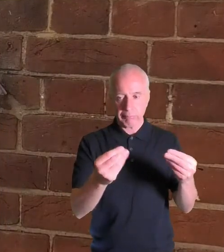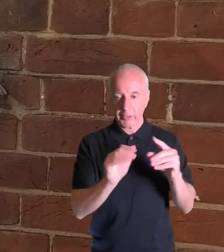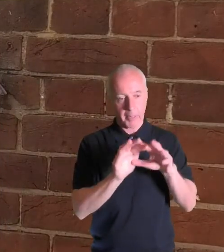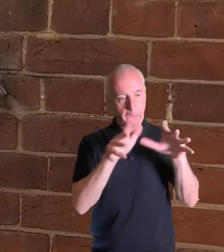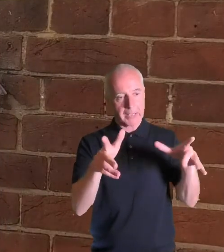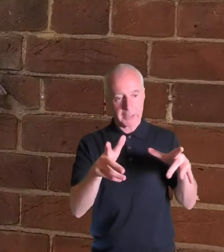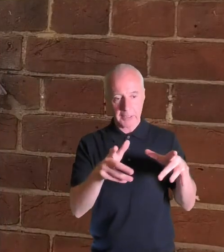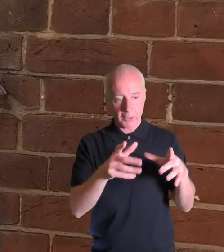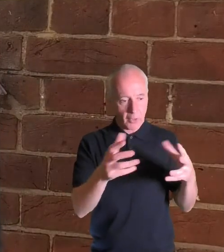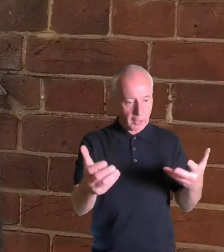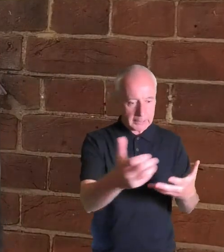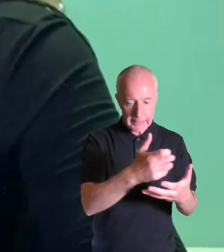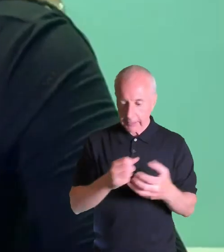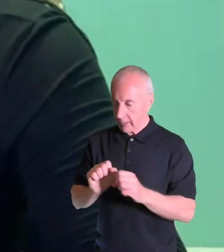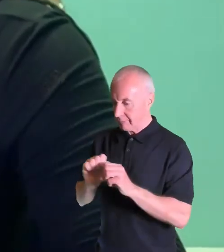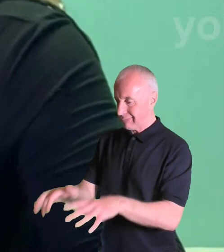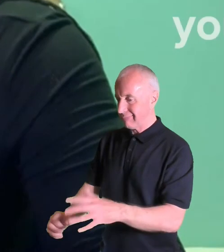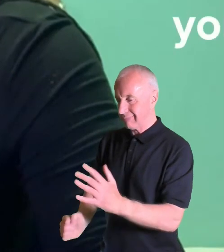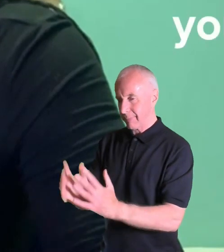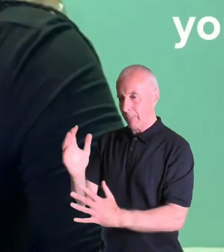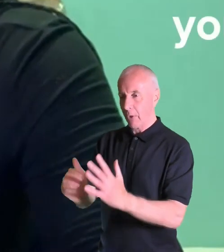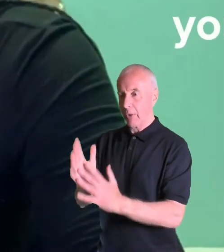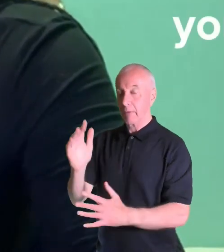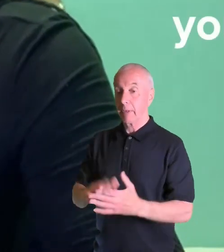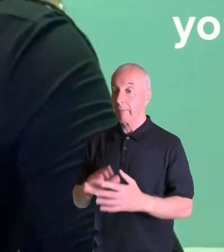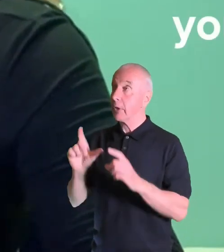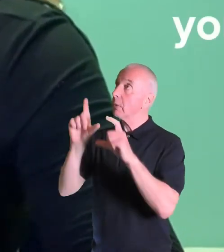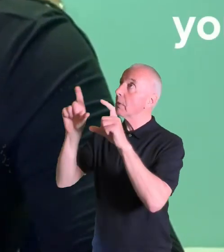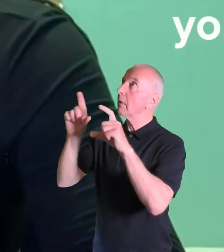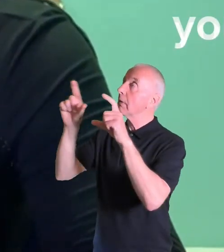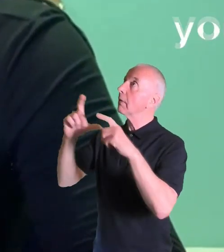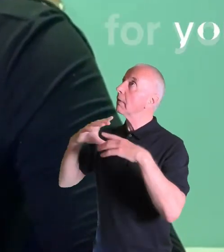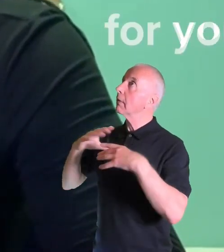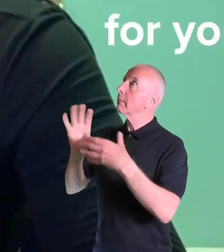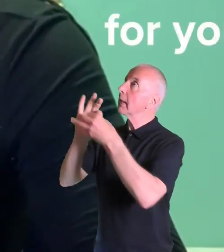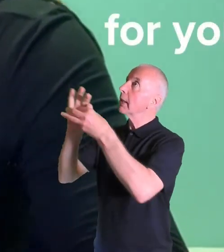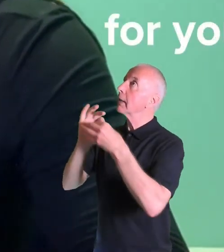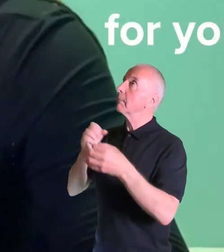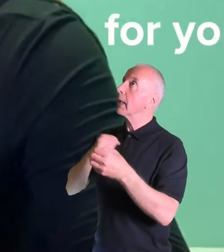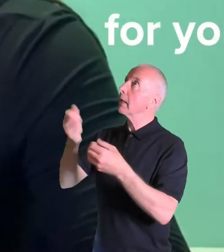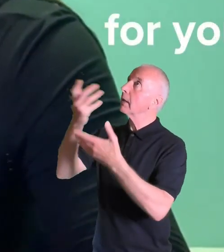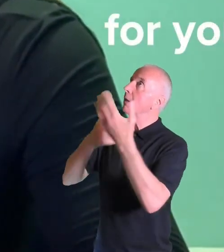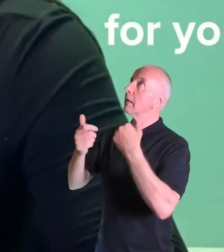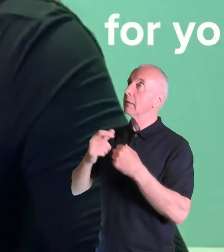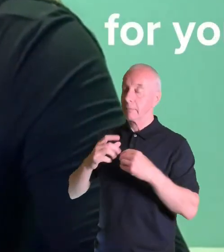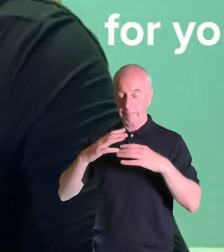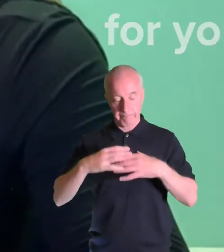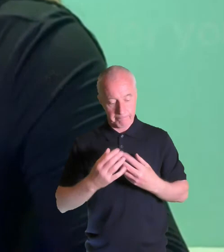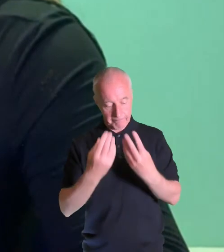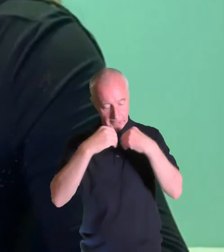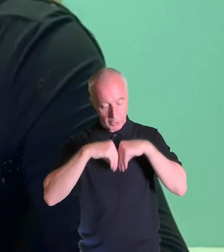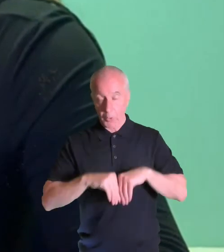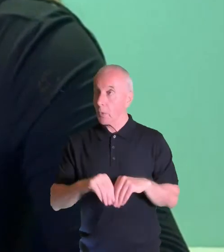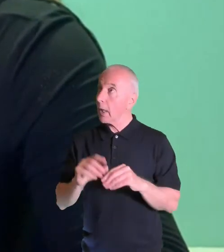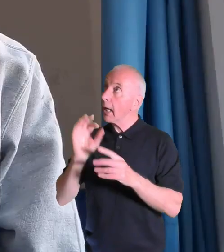to the fire and burned. If you abide in me and my words abide in you, ask whatever you wish and it will be done